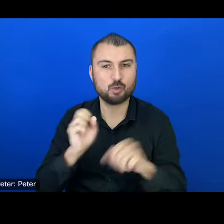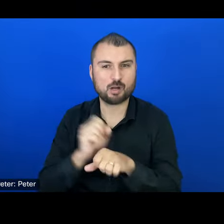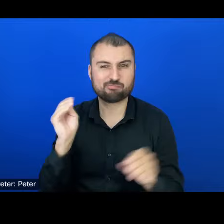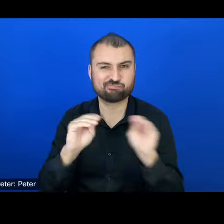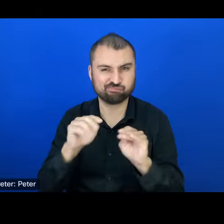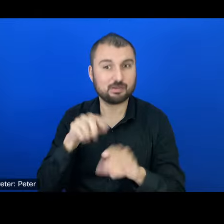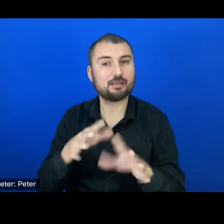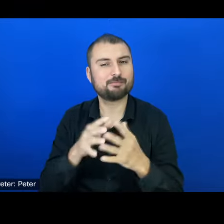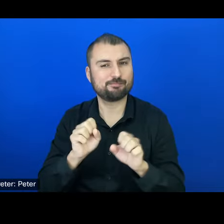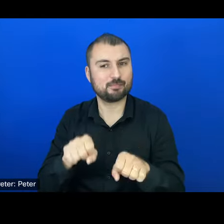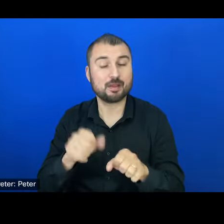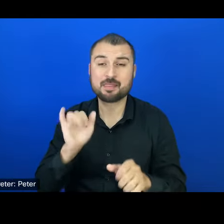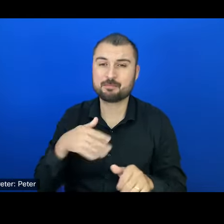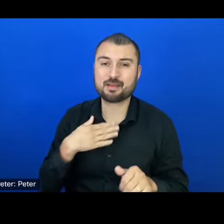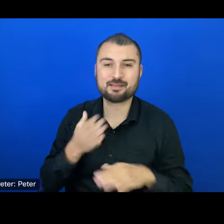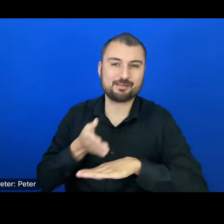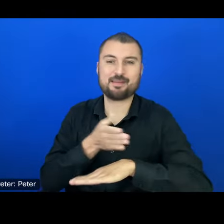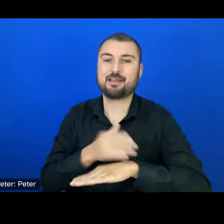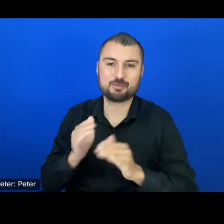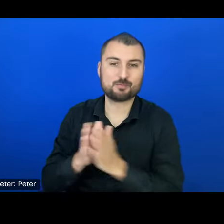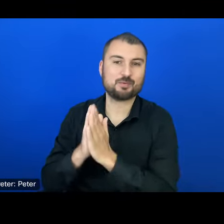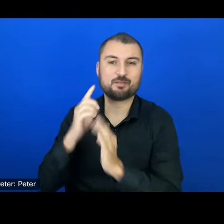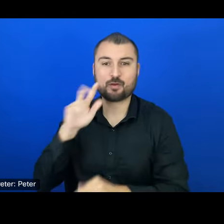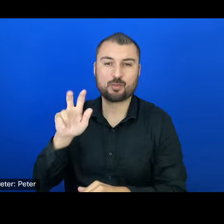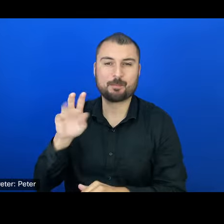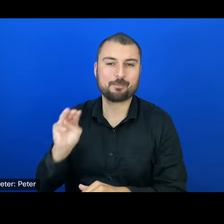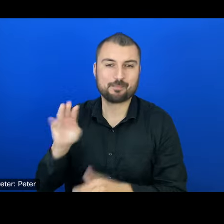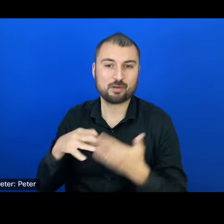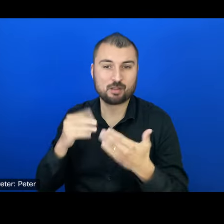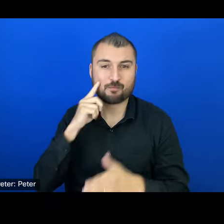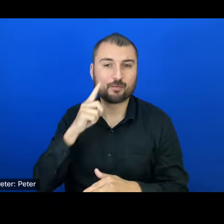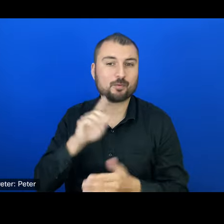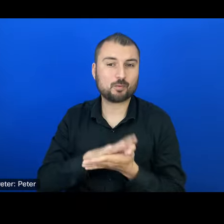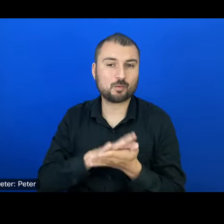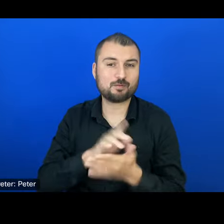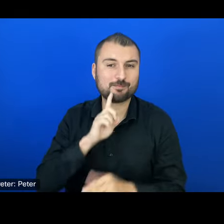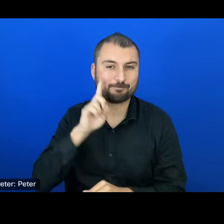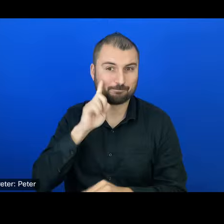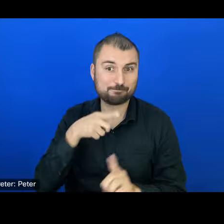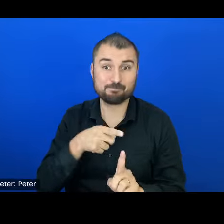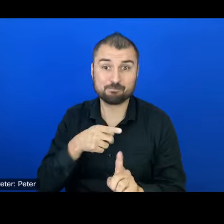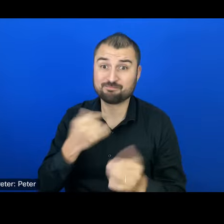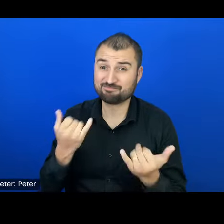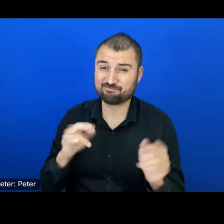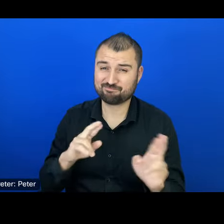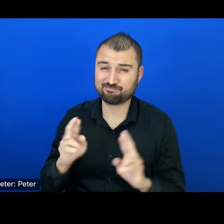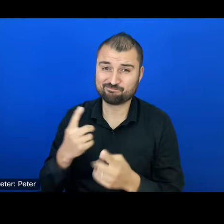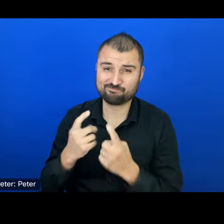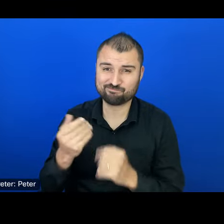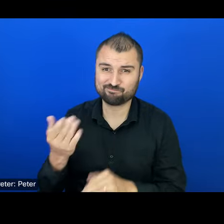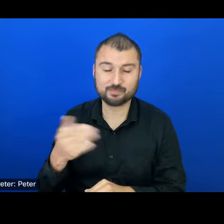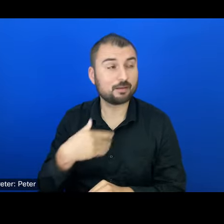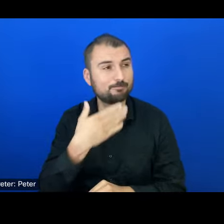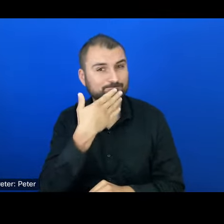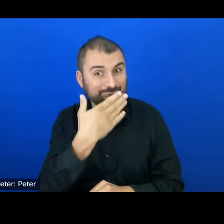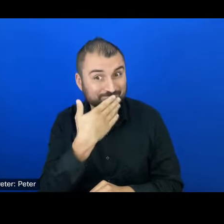enhancement request for $3 million for the School for the Deaf. I stand for questions. Thank you,